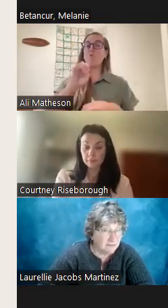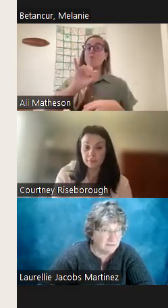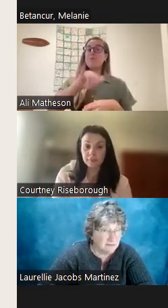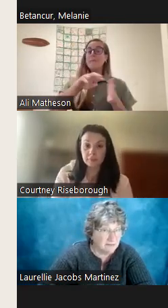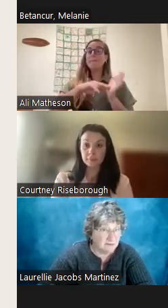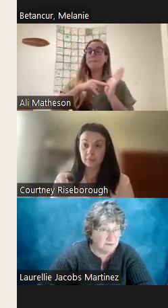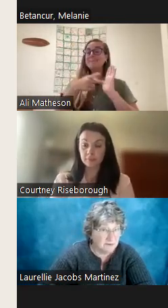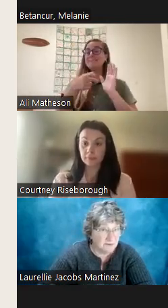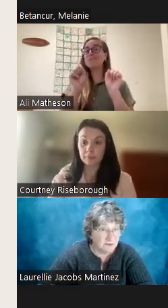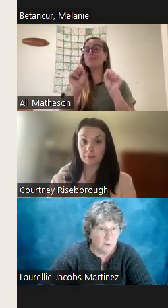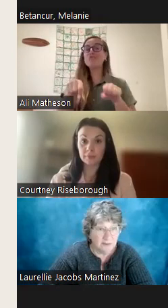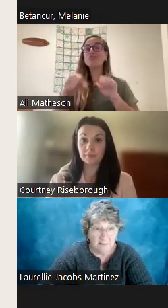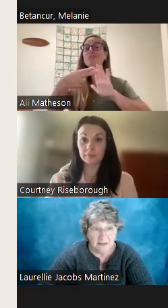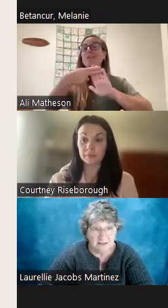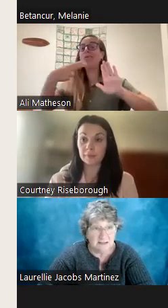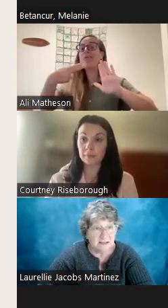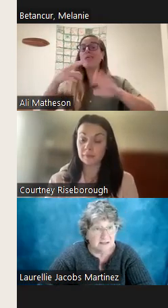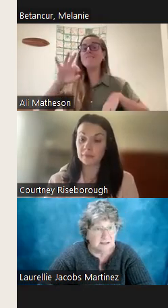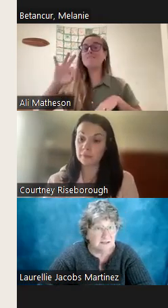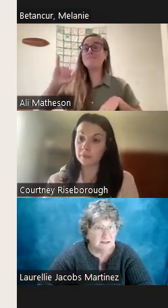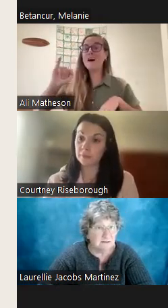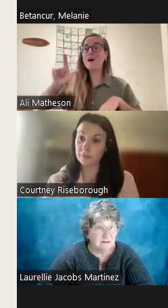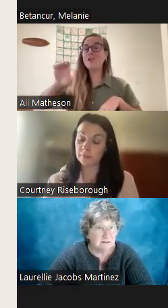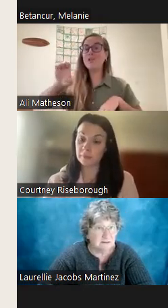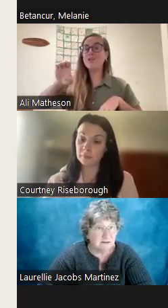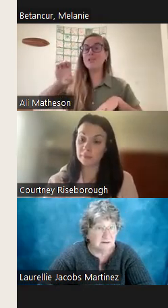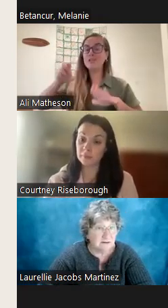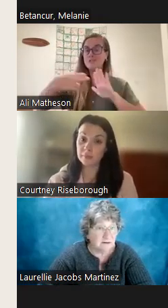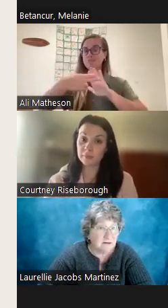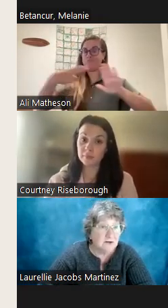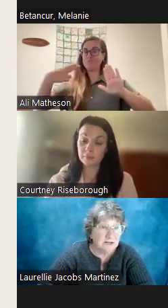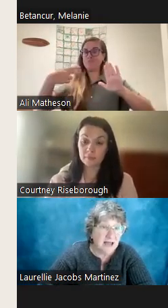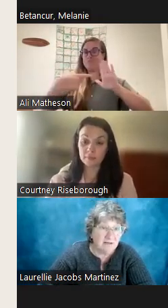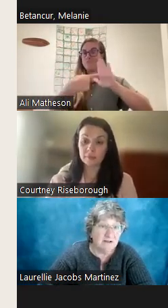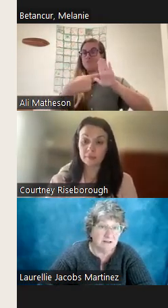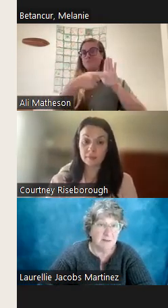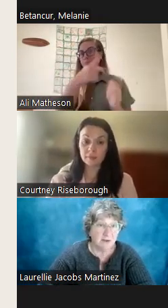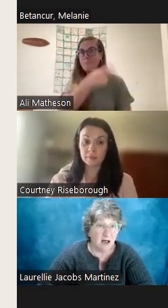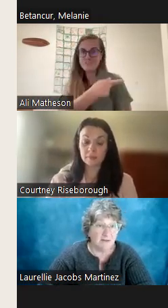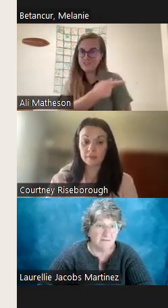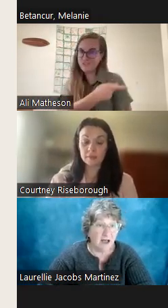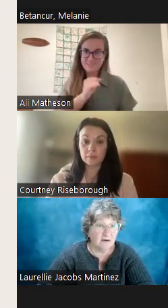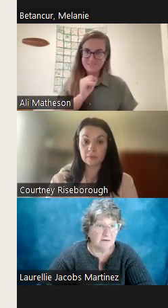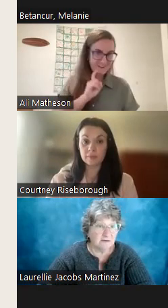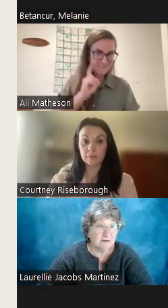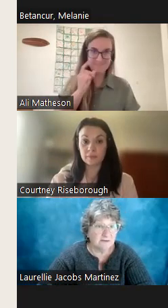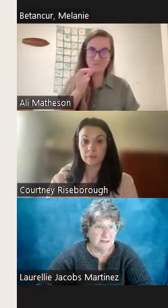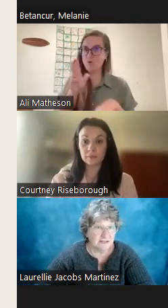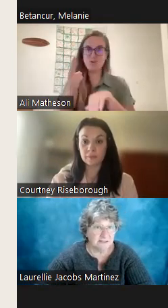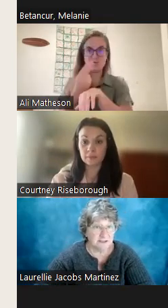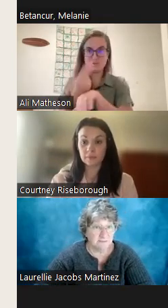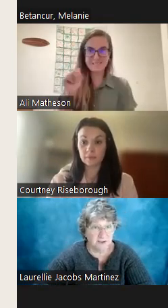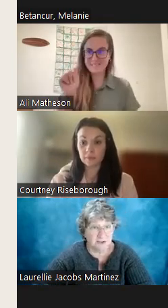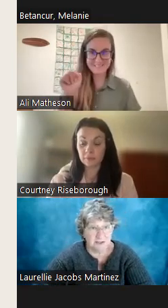communication. So what that means is you need to have a label on the file that